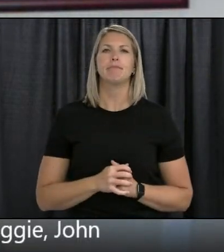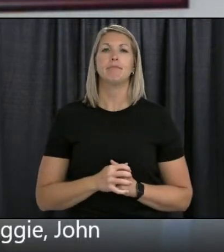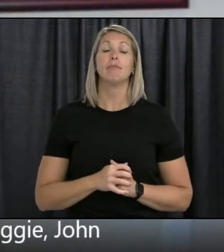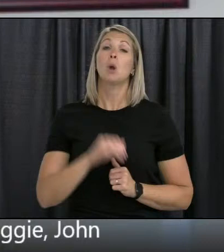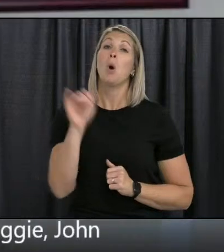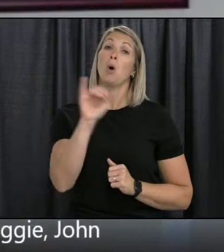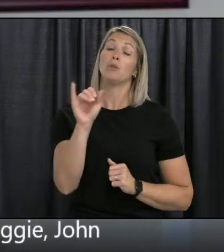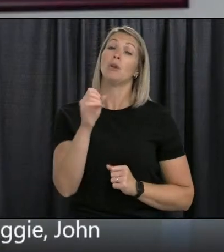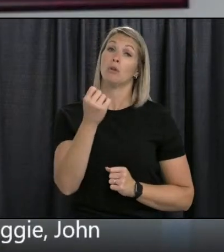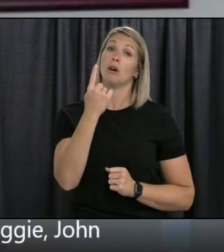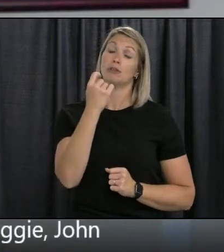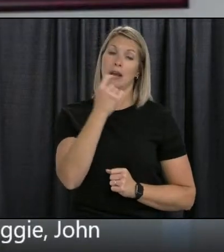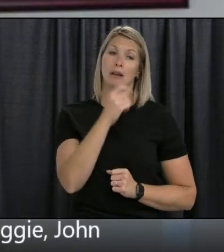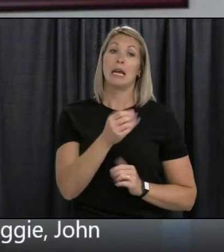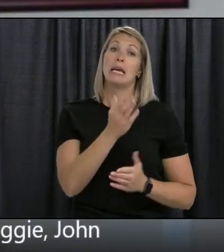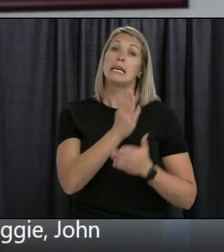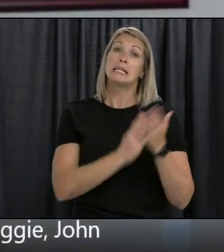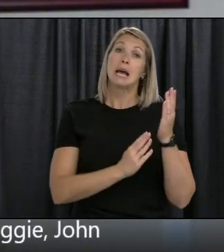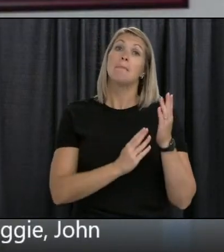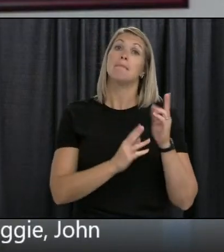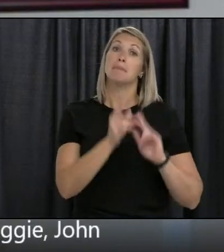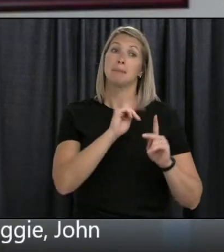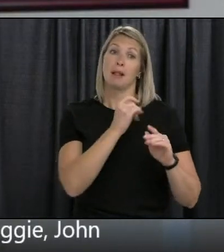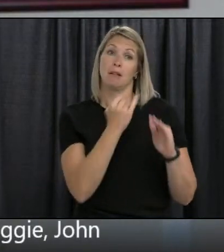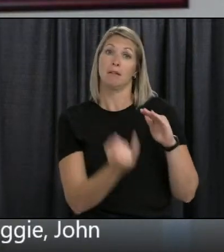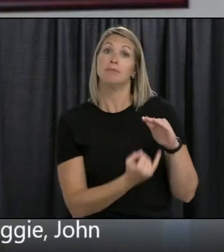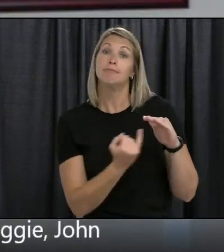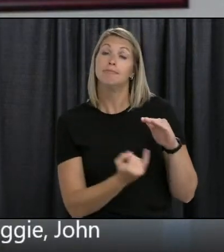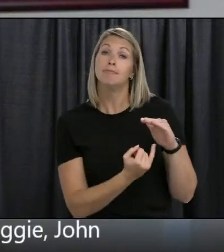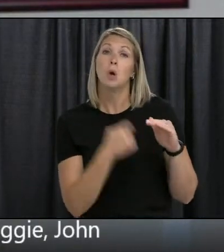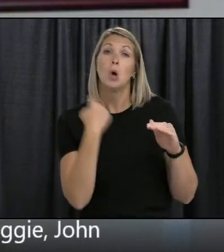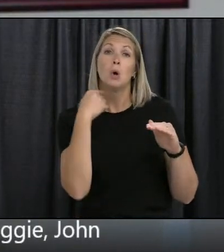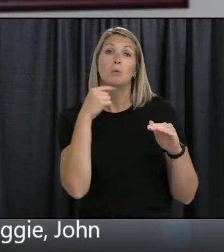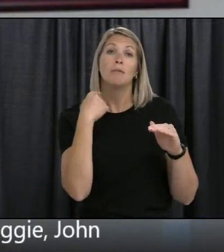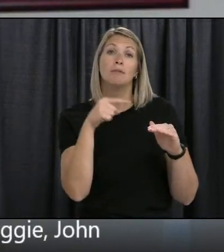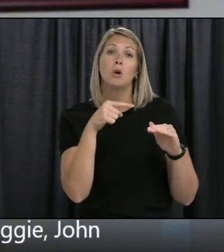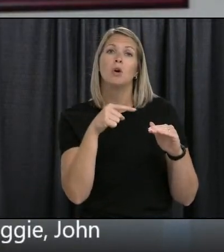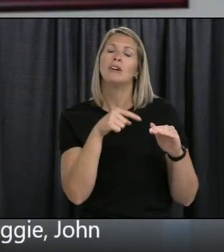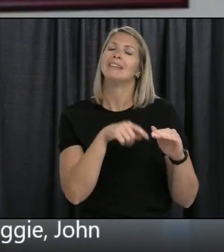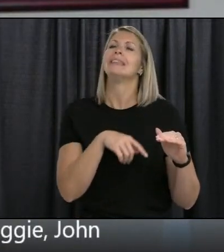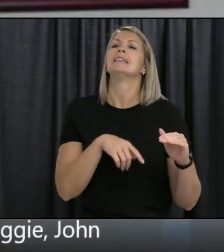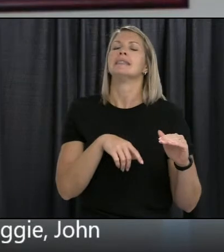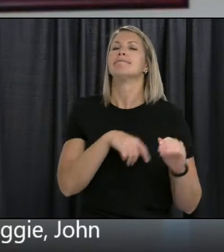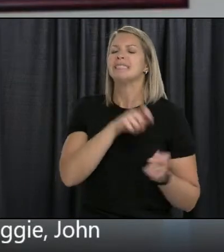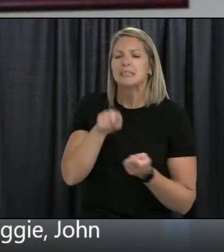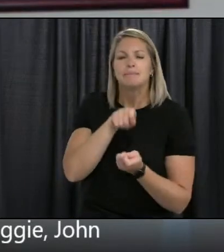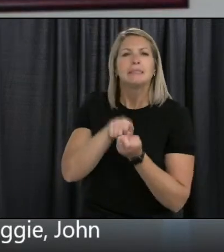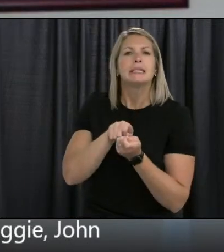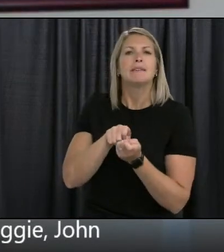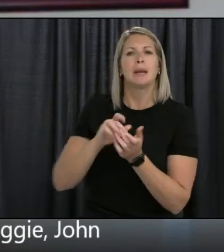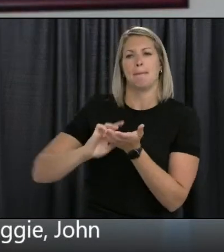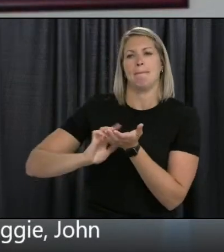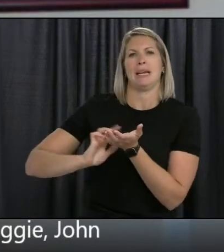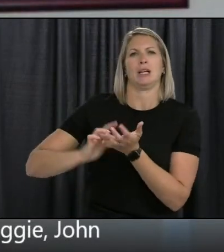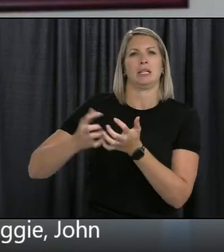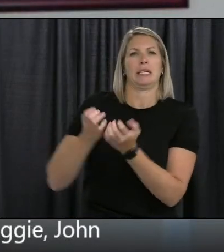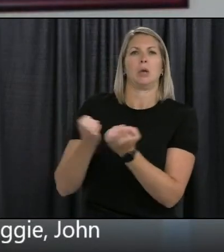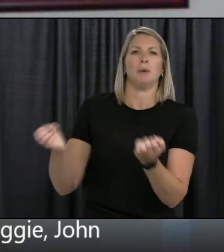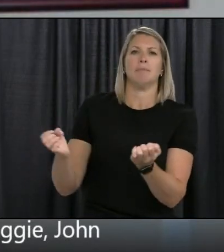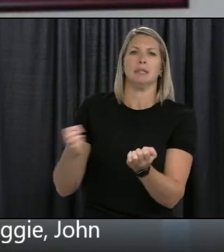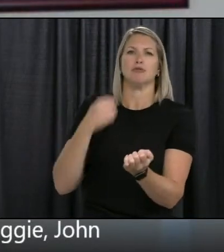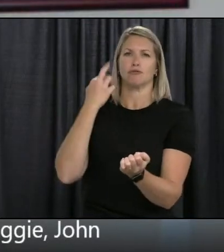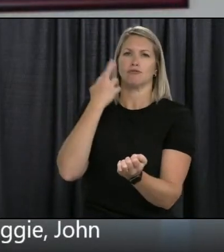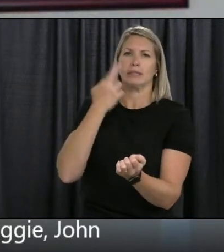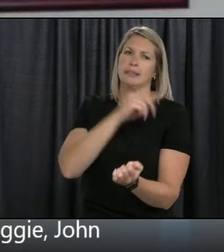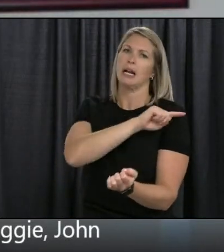isolating individuals has been raised is access to medical services. Very early on in COVID, we made it quite